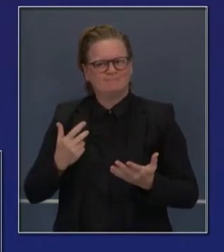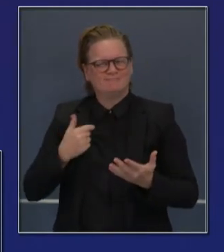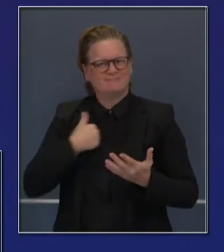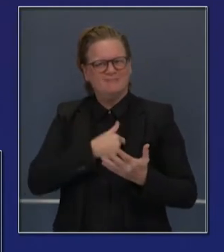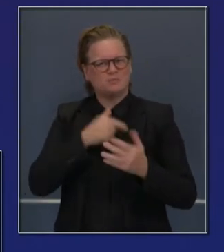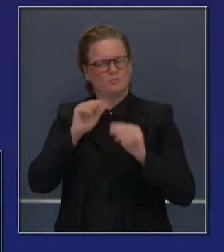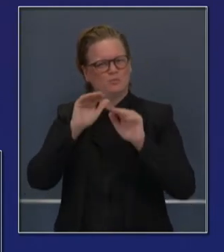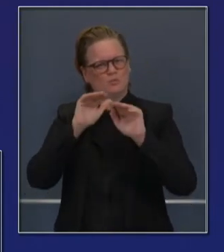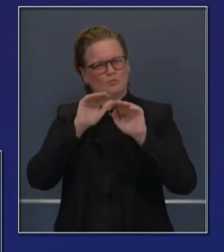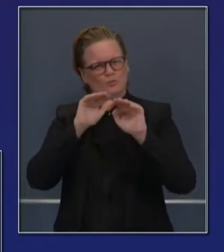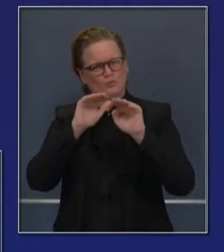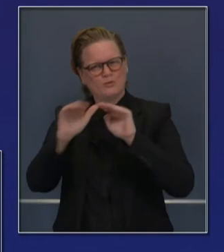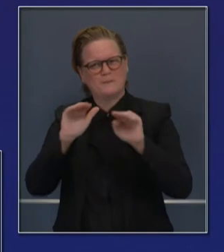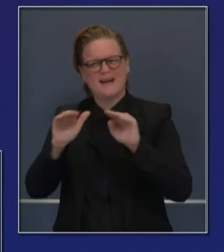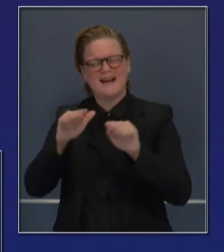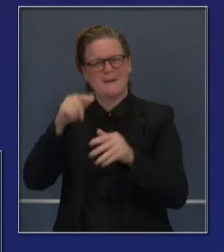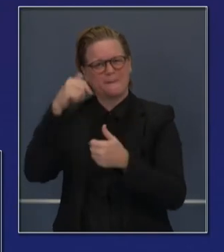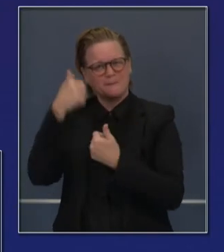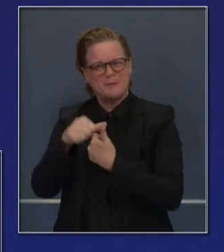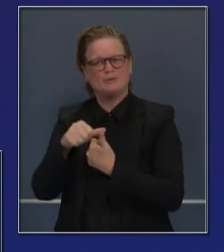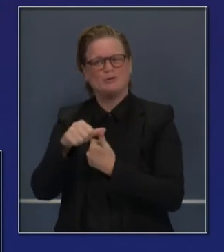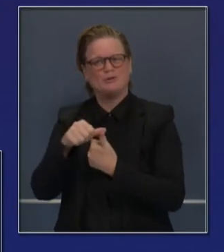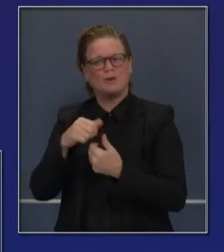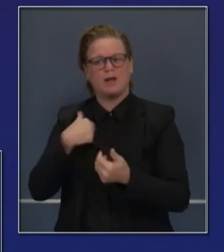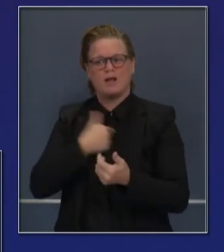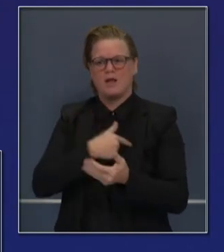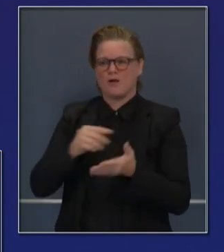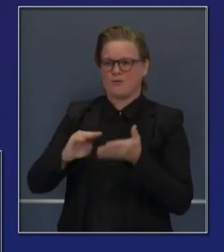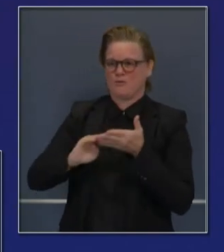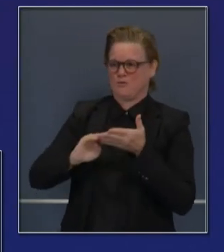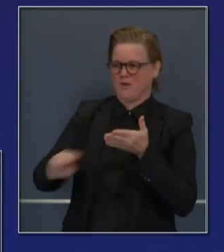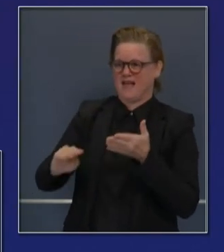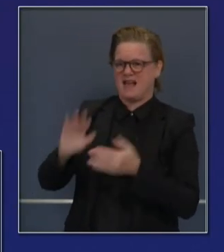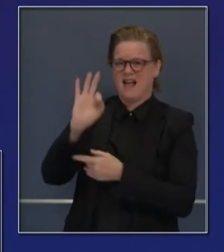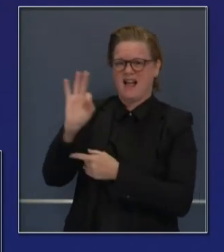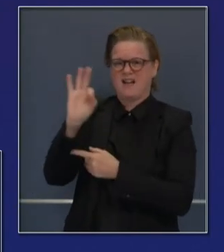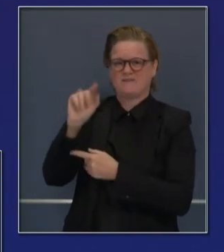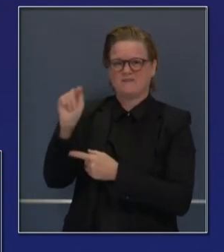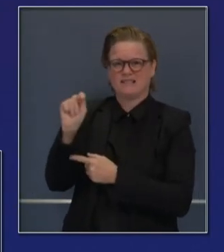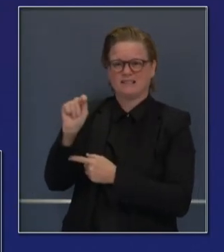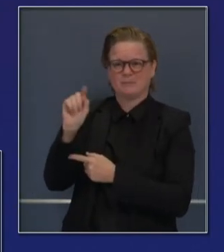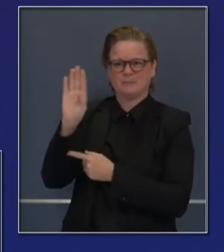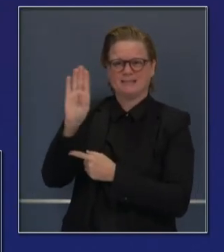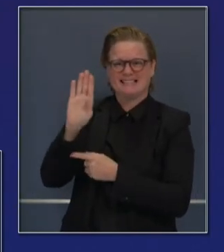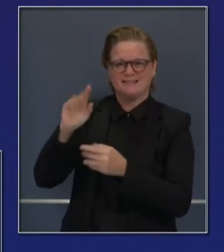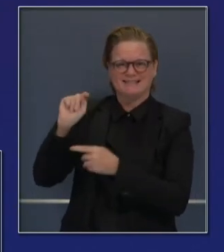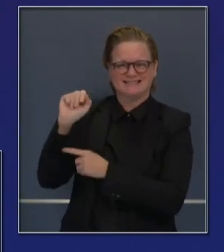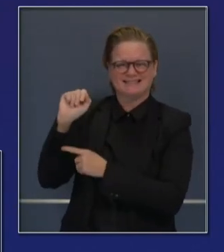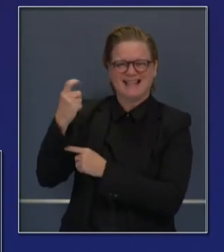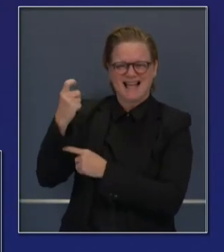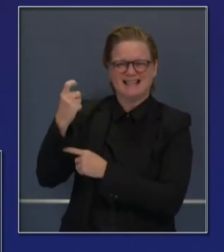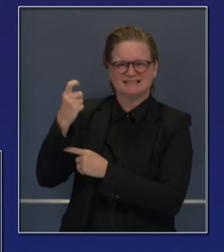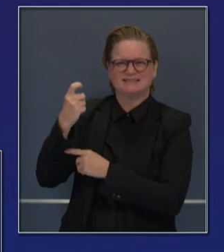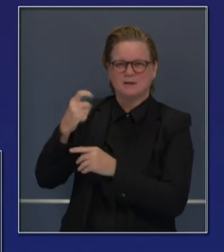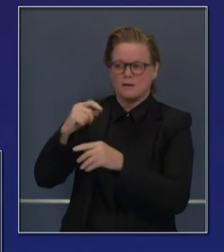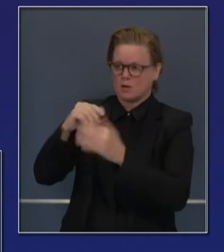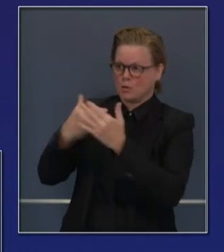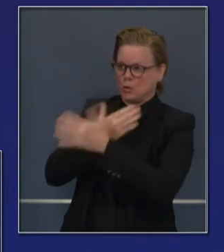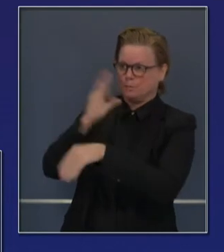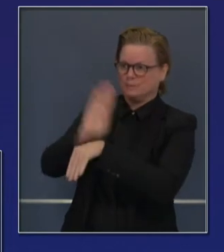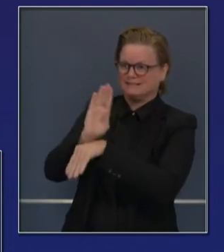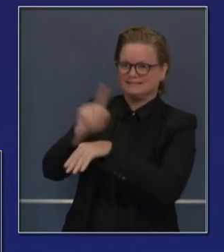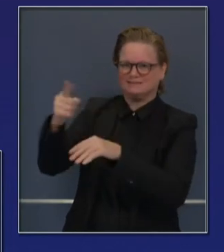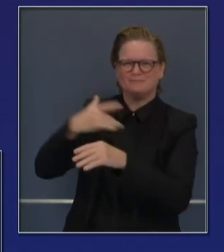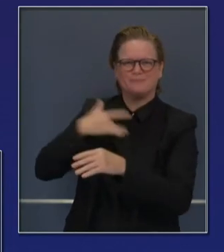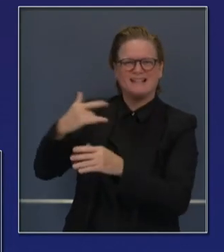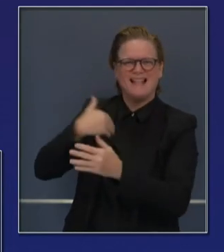this. We have waived the franchise tax in the state of California for new business startups. $100 million we set